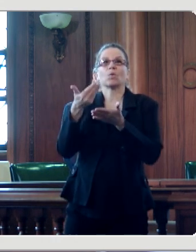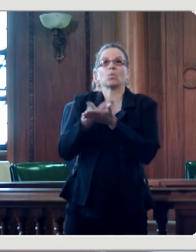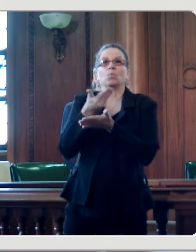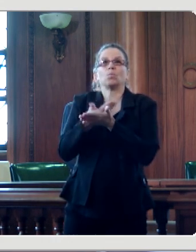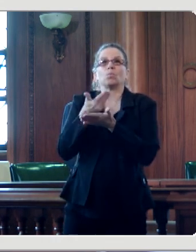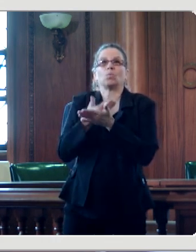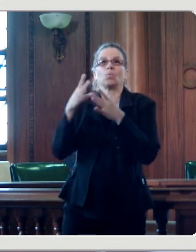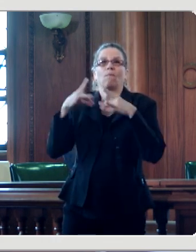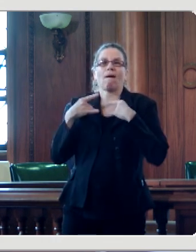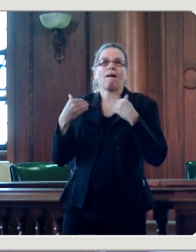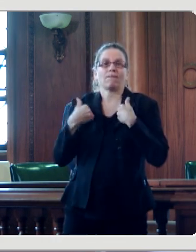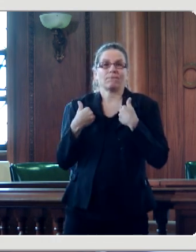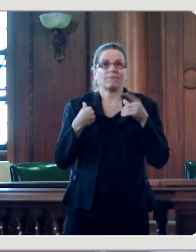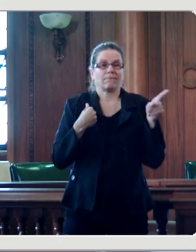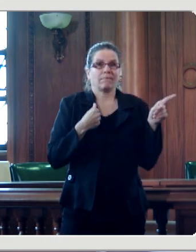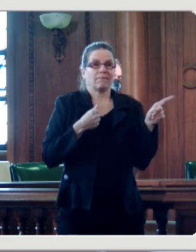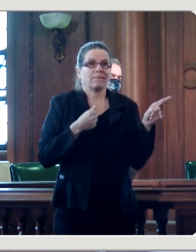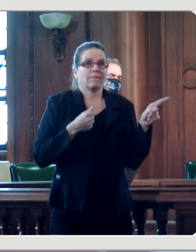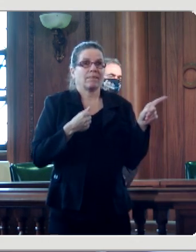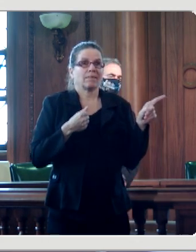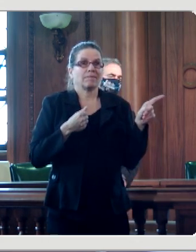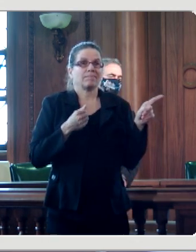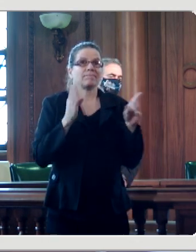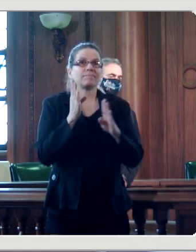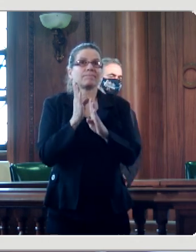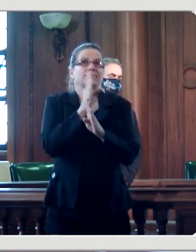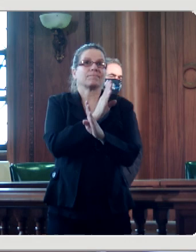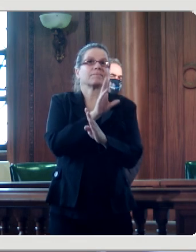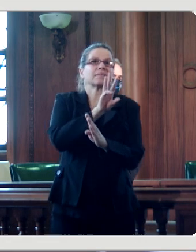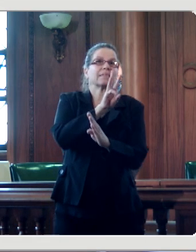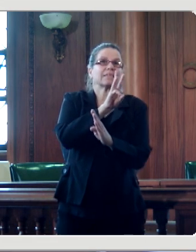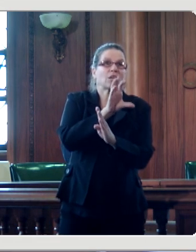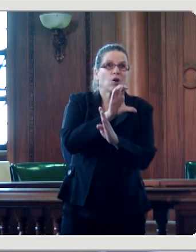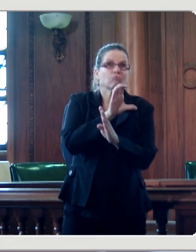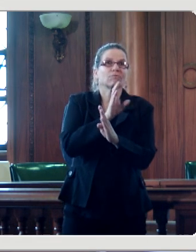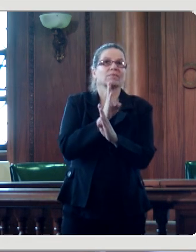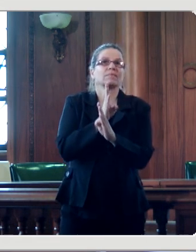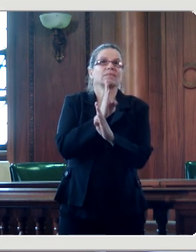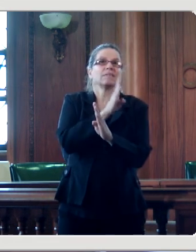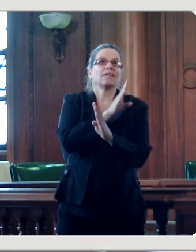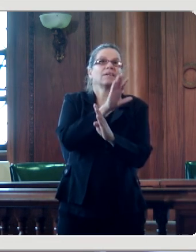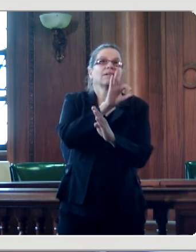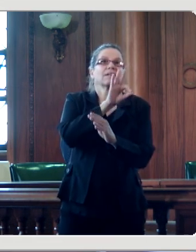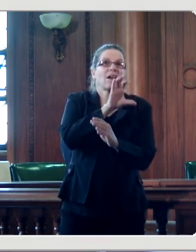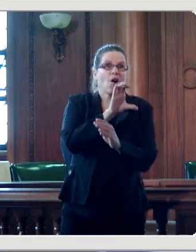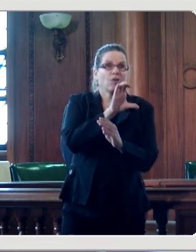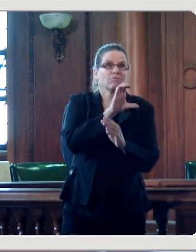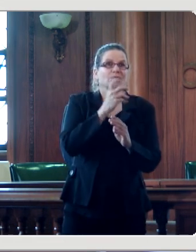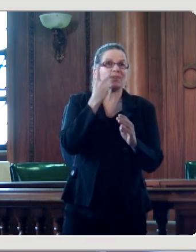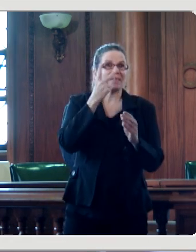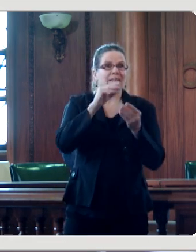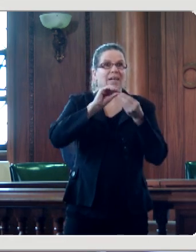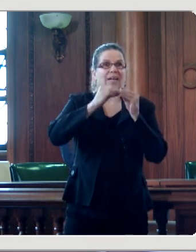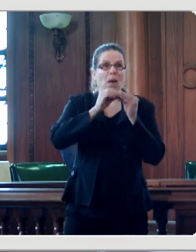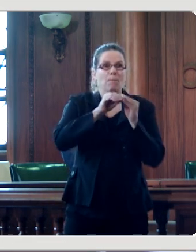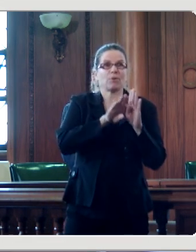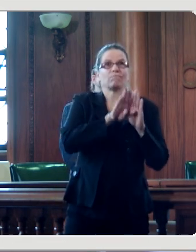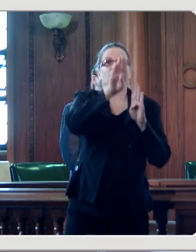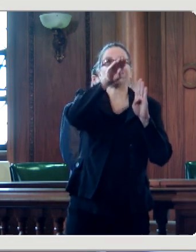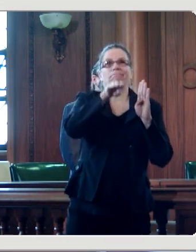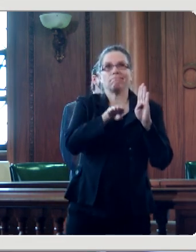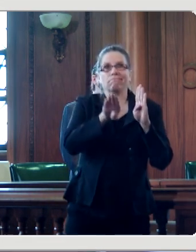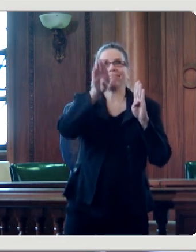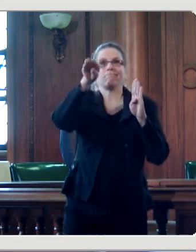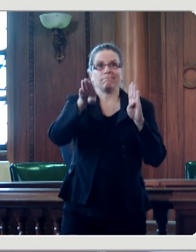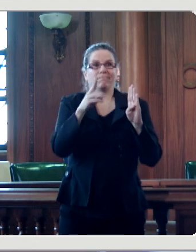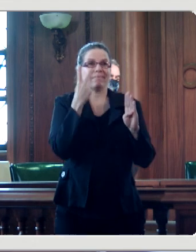and 957 the week prior to that. The case count, you can see